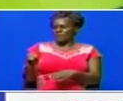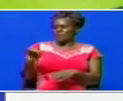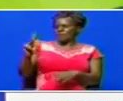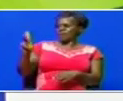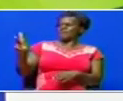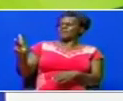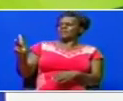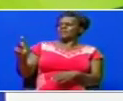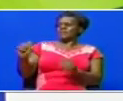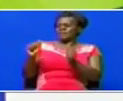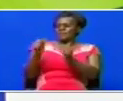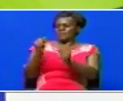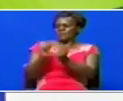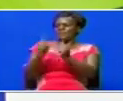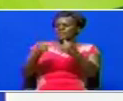Kavinga Kaluyu,